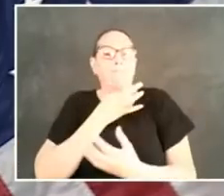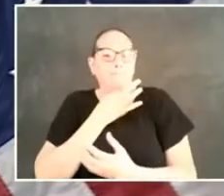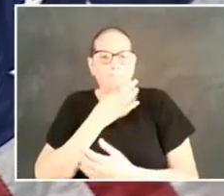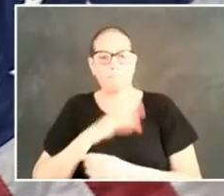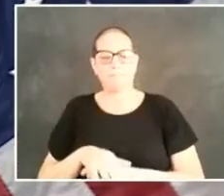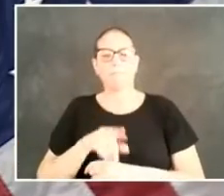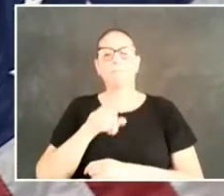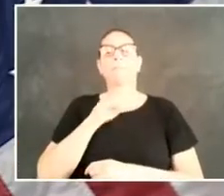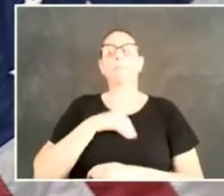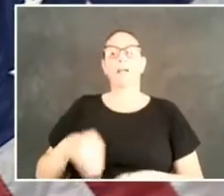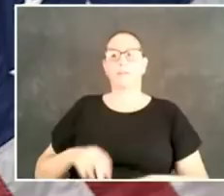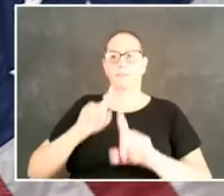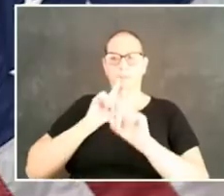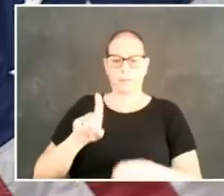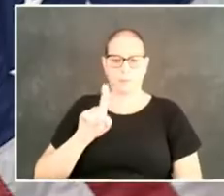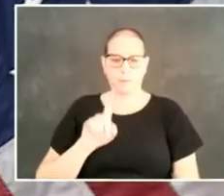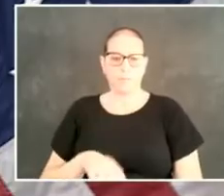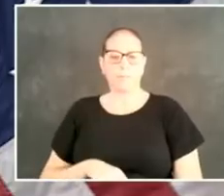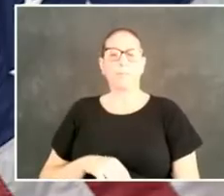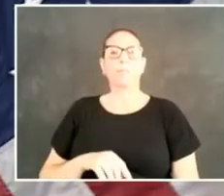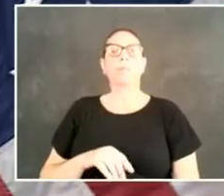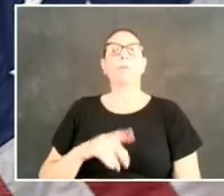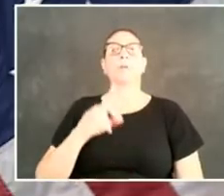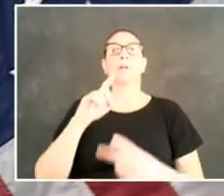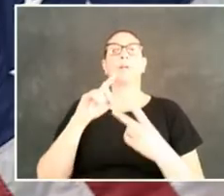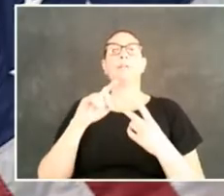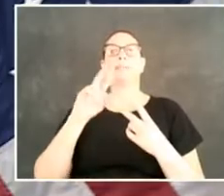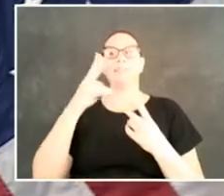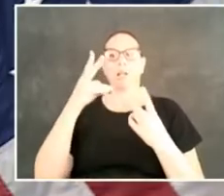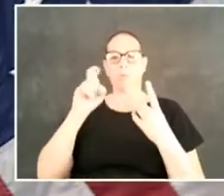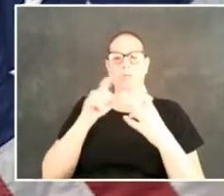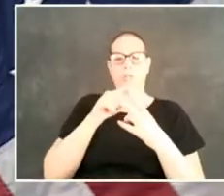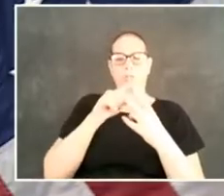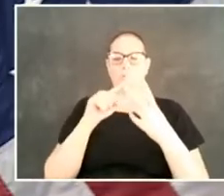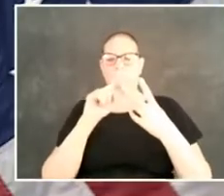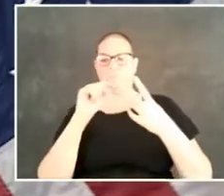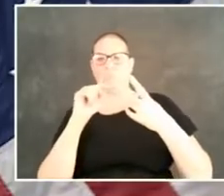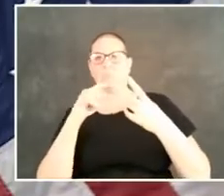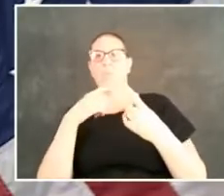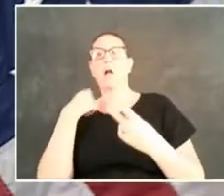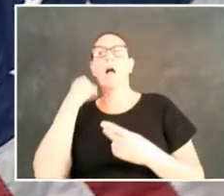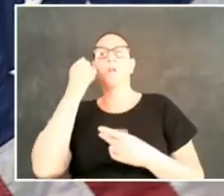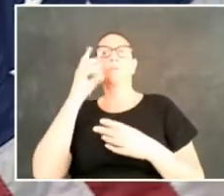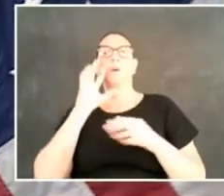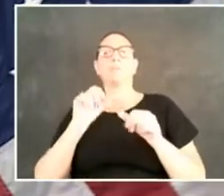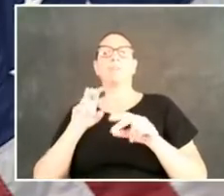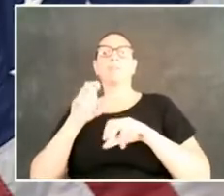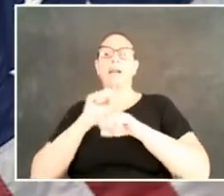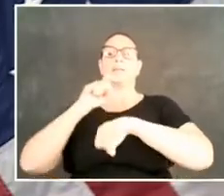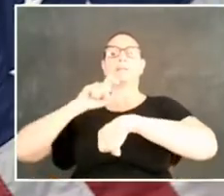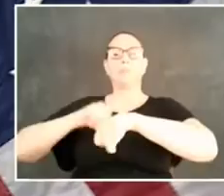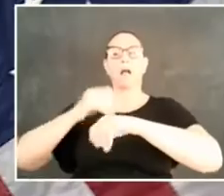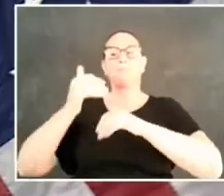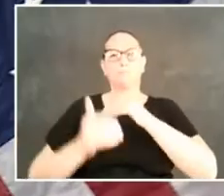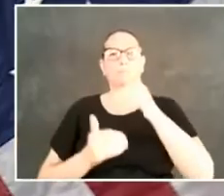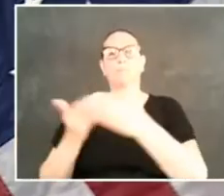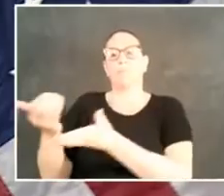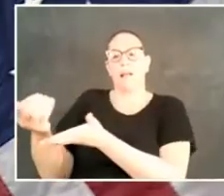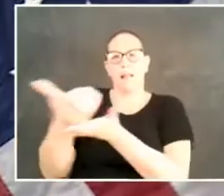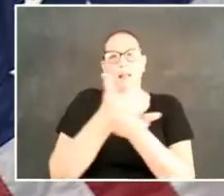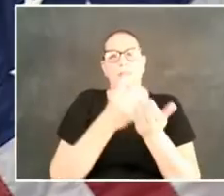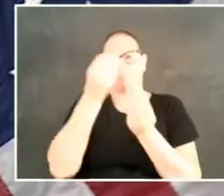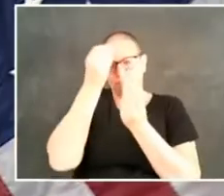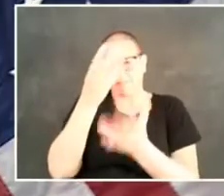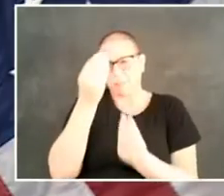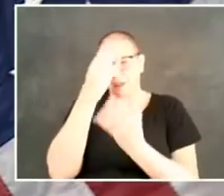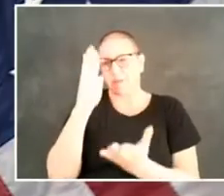be able over time to put out, more and more information based on community-based testing. Community-based testing has only started,